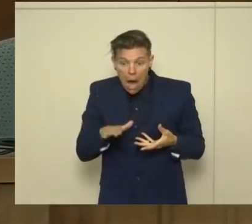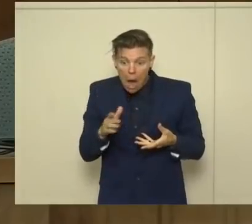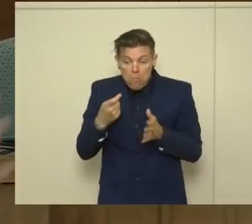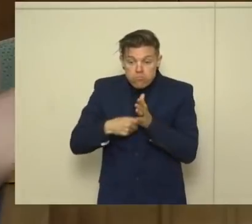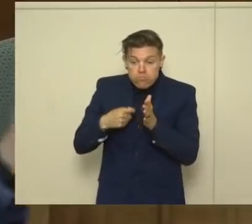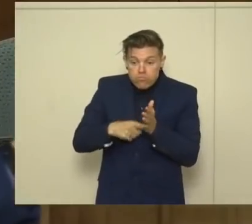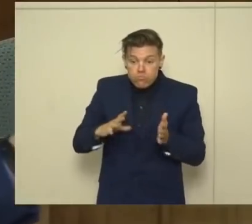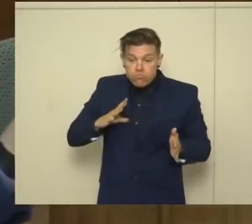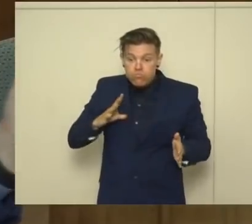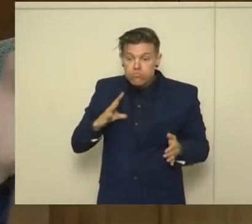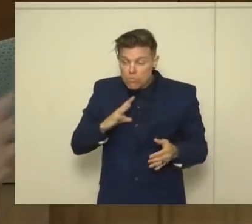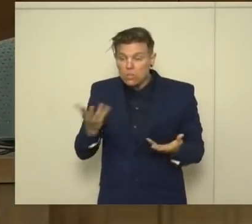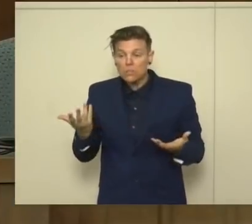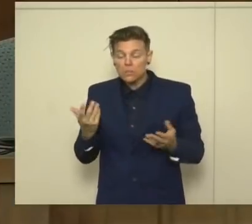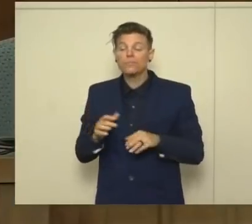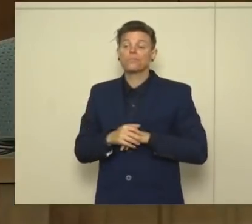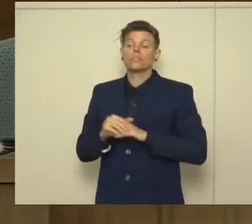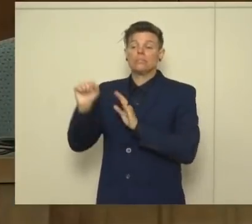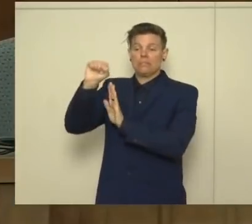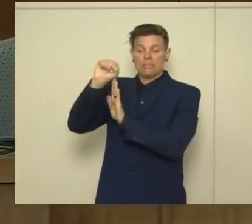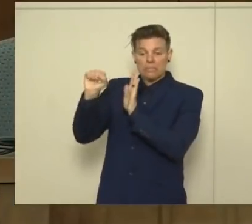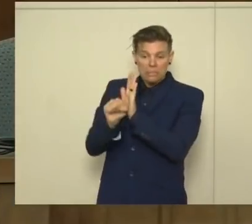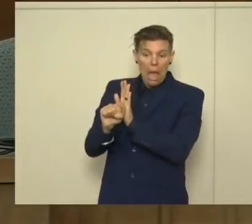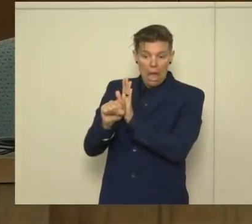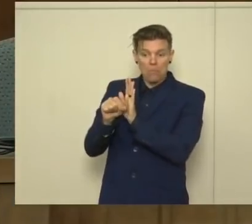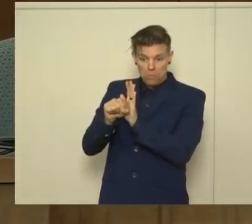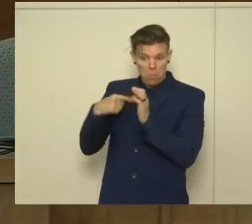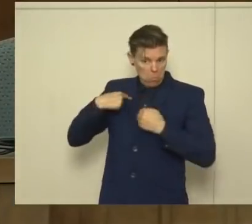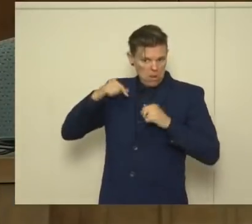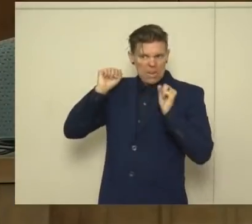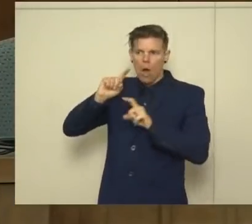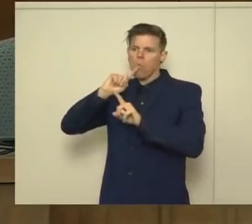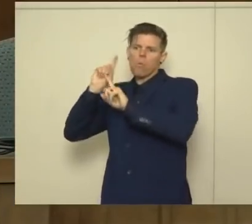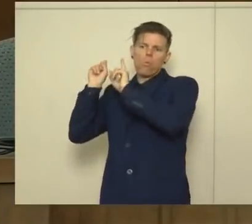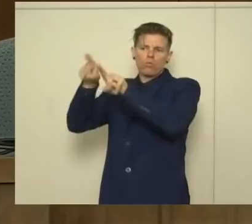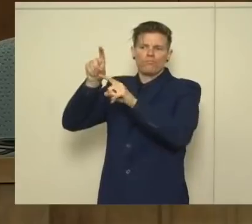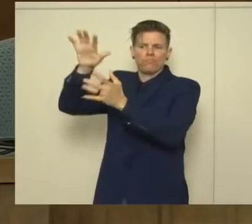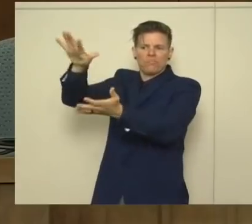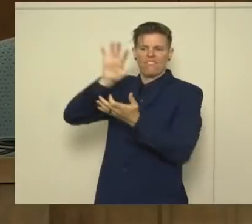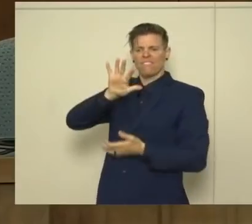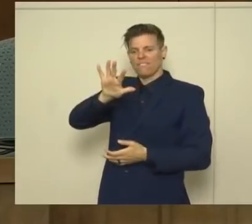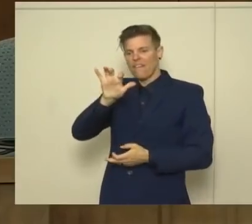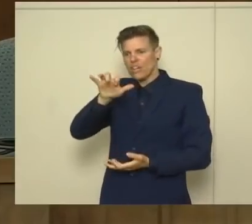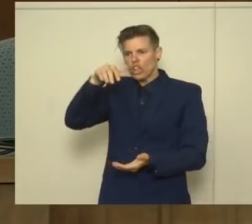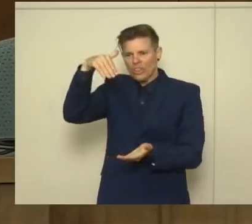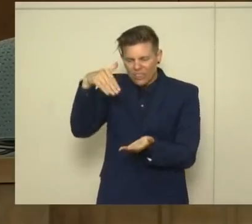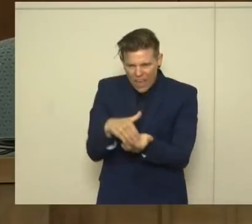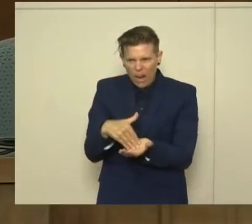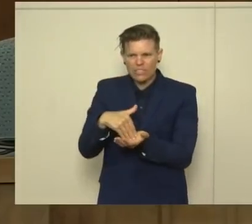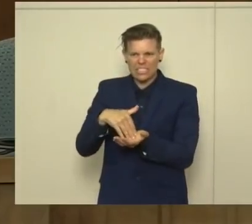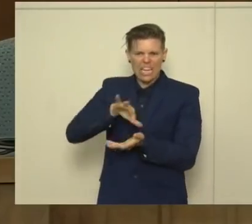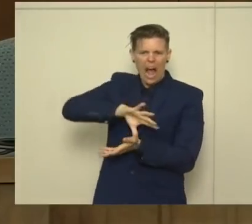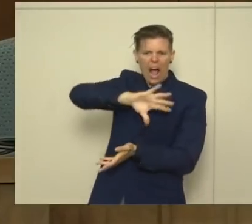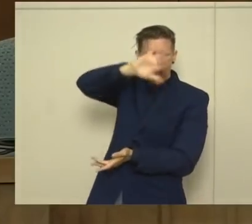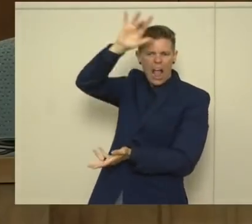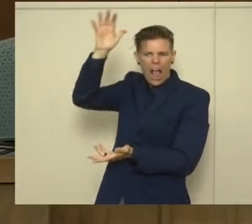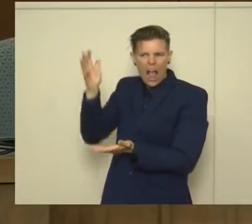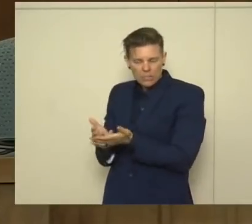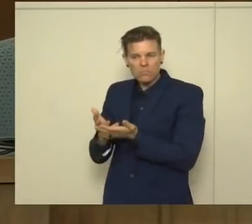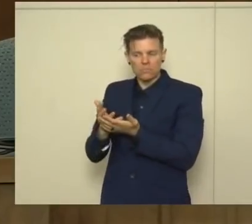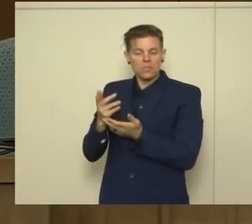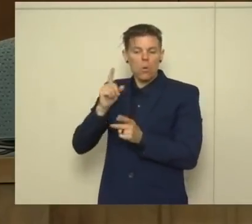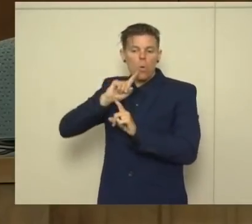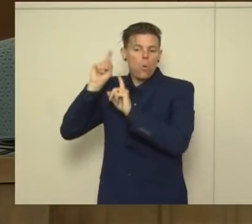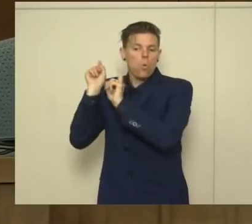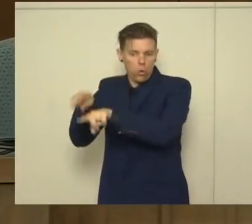other day, is able to, you know, buy like 500,000 of those at 12 cents a mask. So I think we're set there.